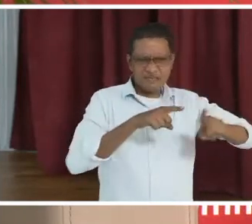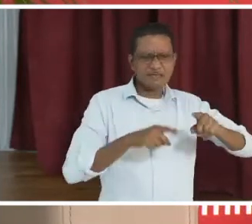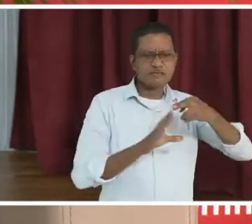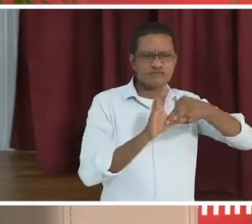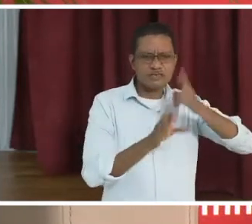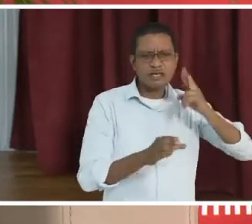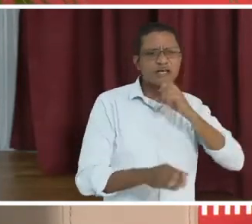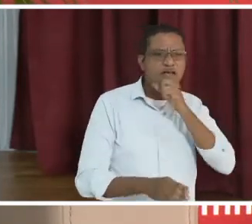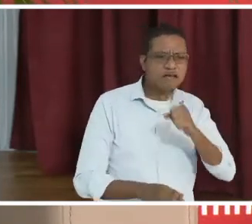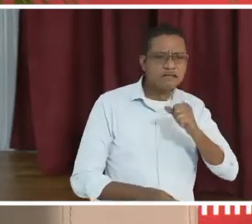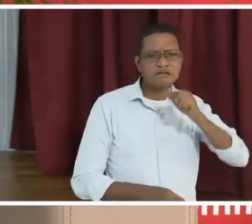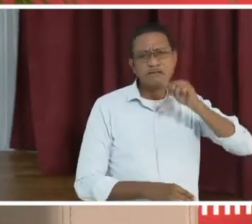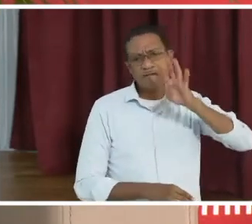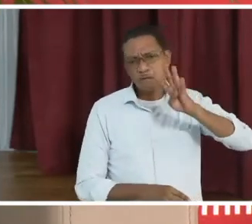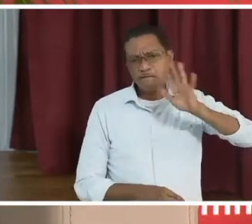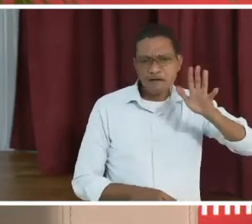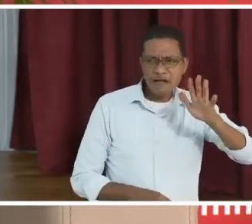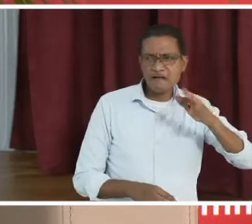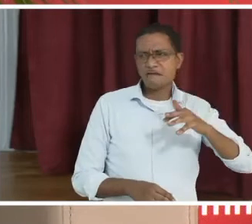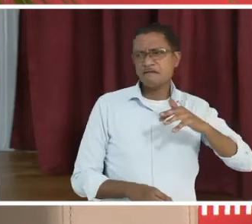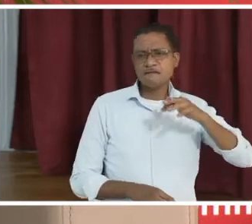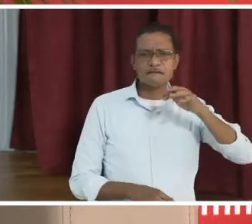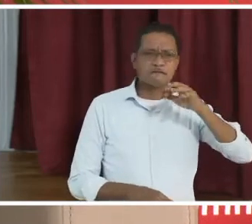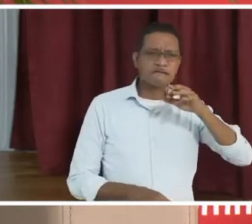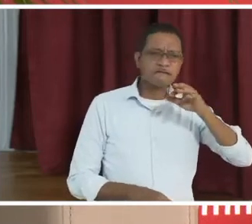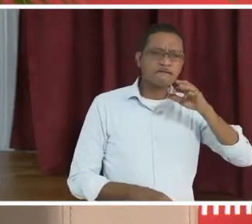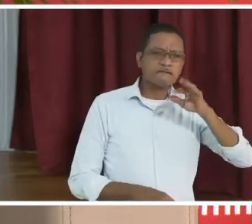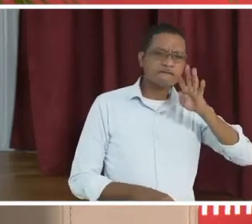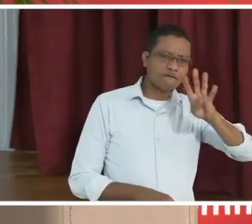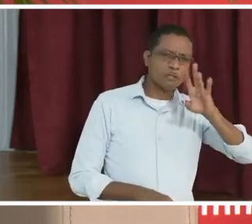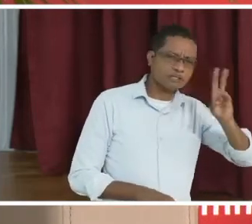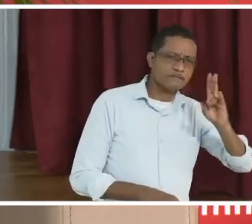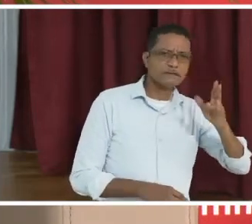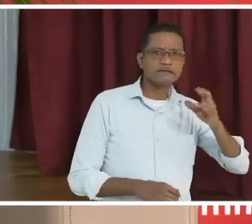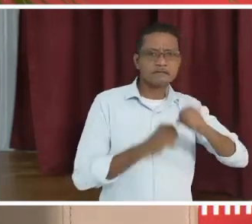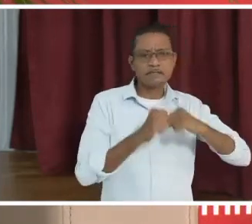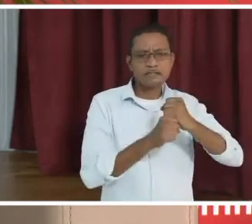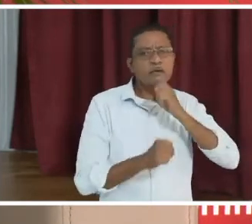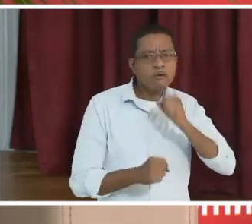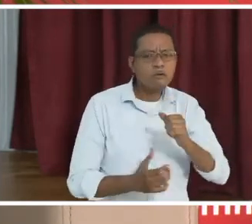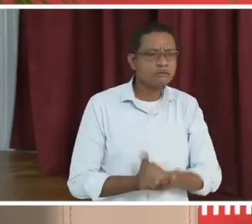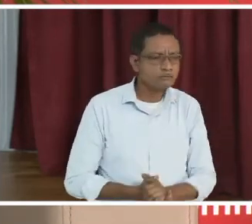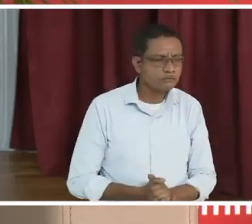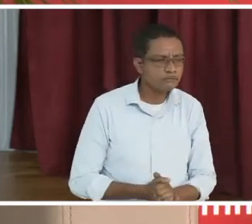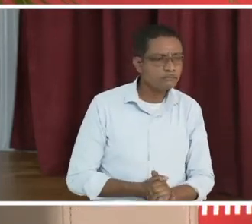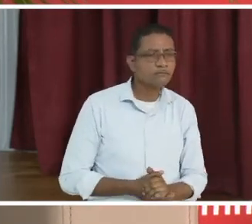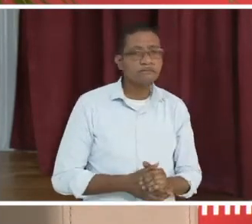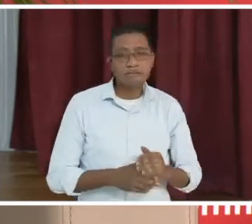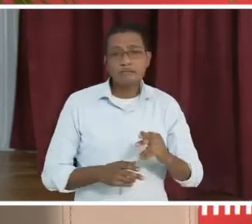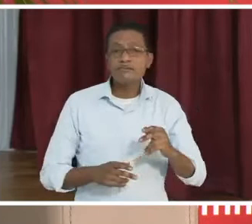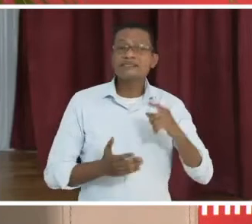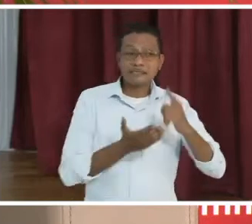55. Okay. Yeah, so most times with individuals like that, they tend to fall short a bit with qualification because we